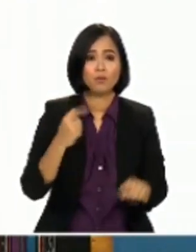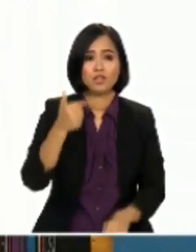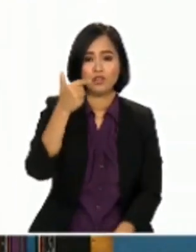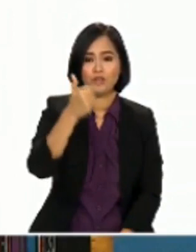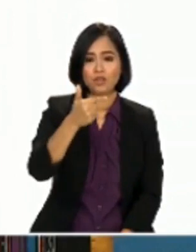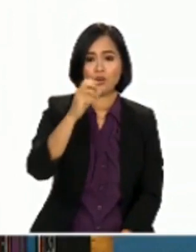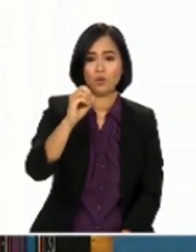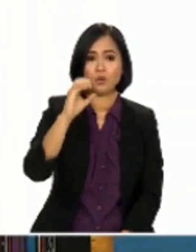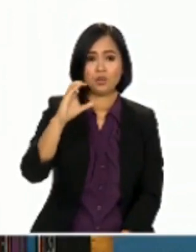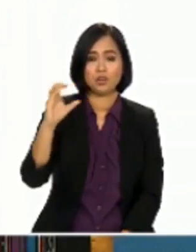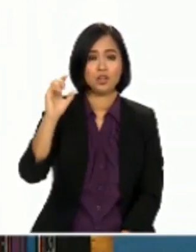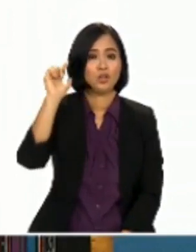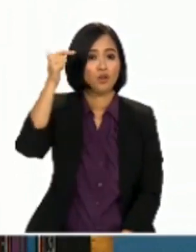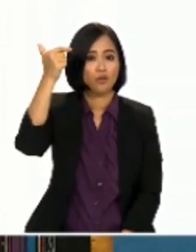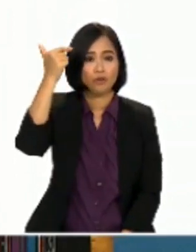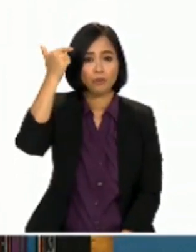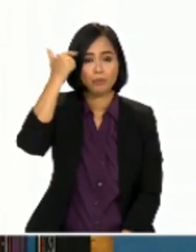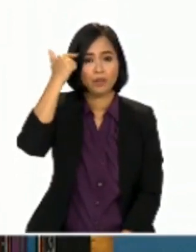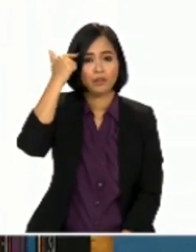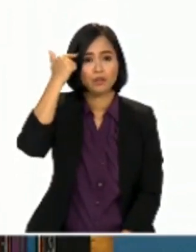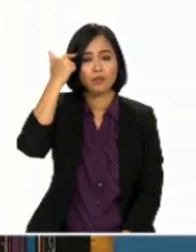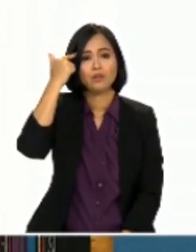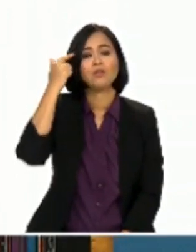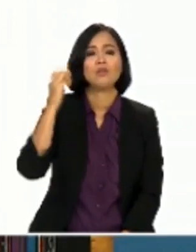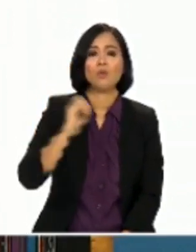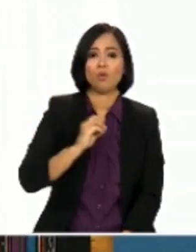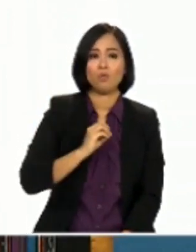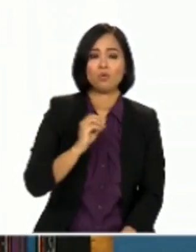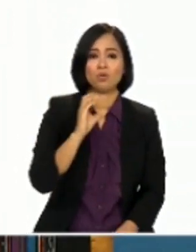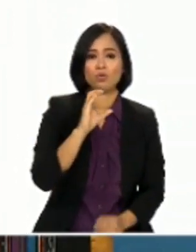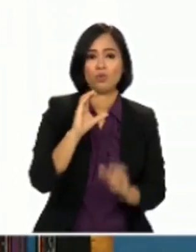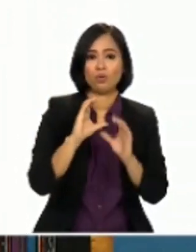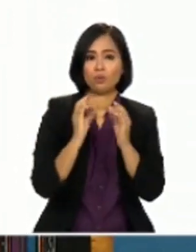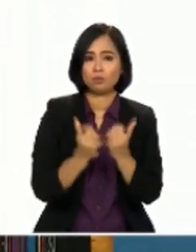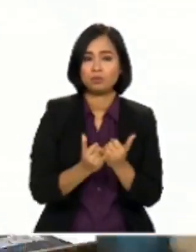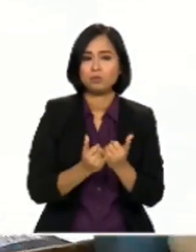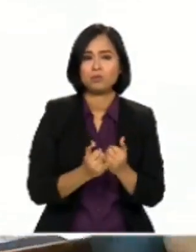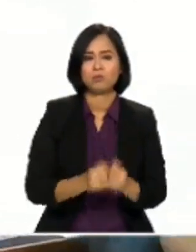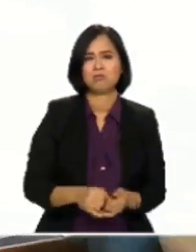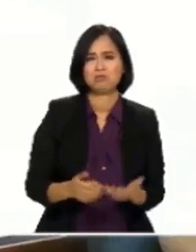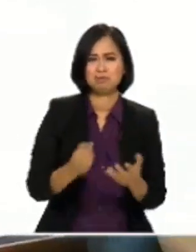or government corporations, 32 of which,